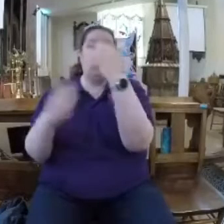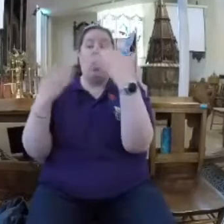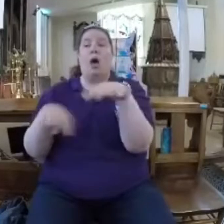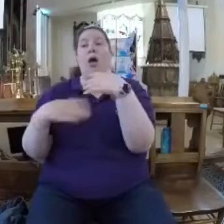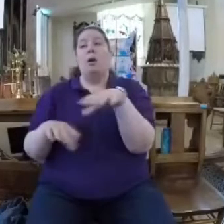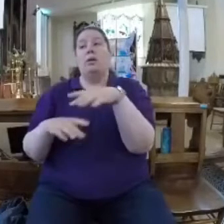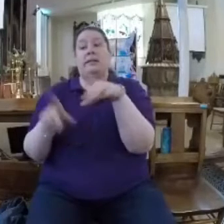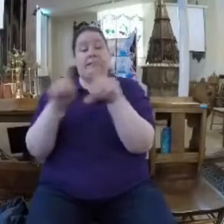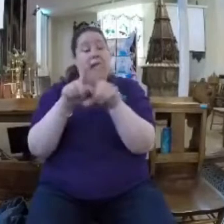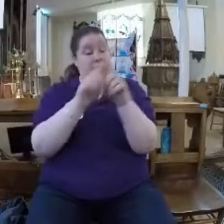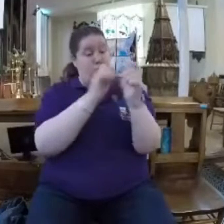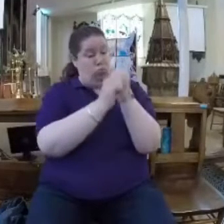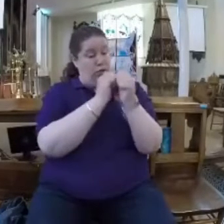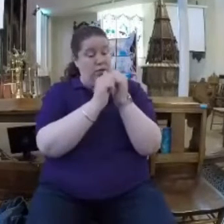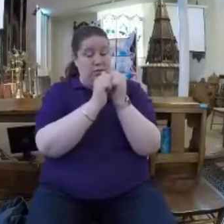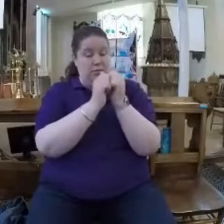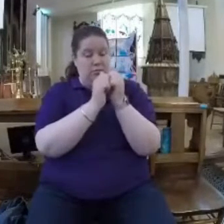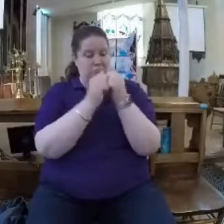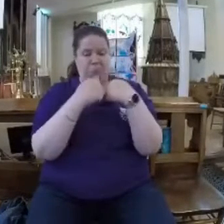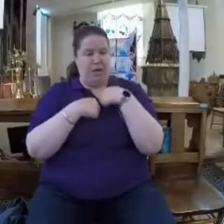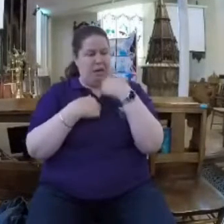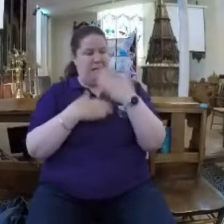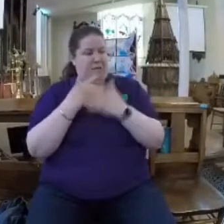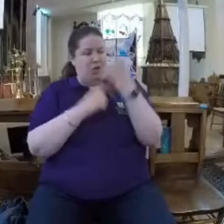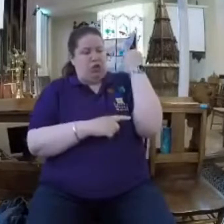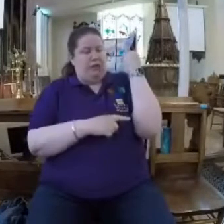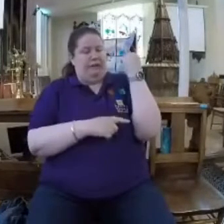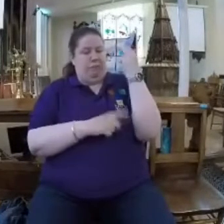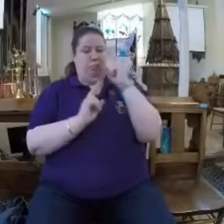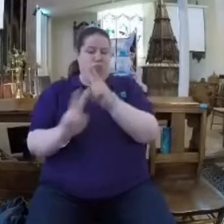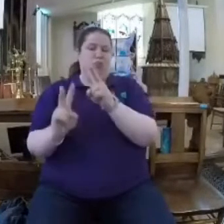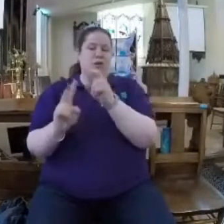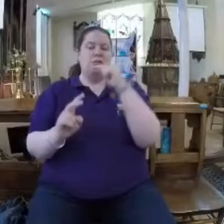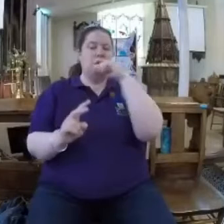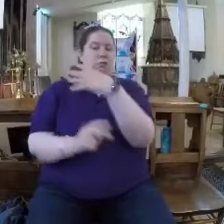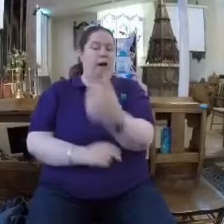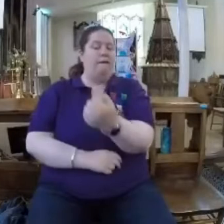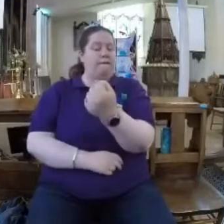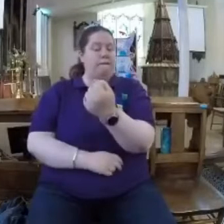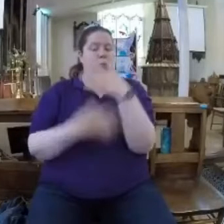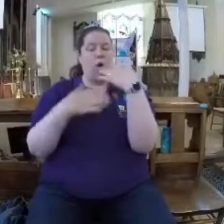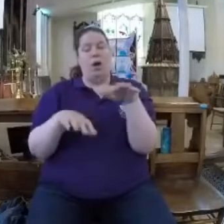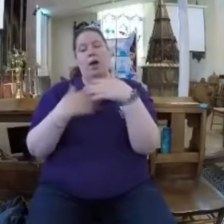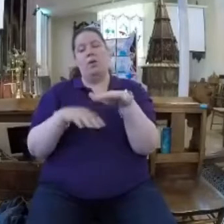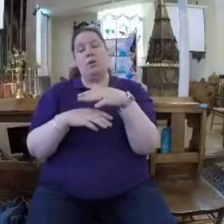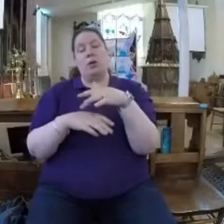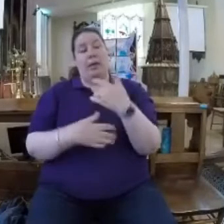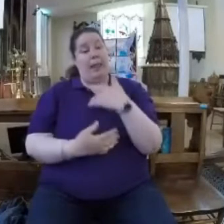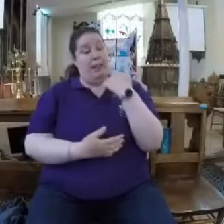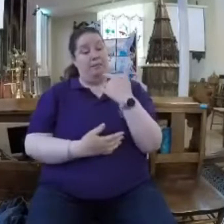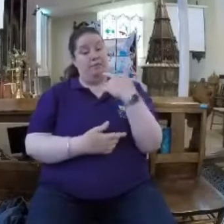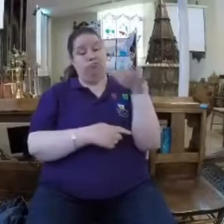do with his brother and his family: reconciliation. And they all live together in and around